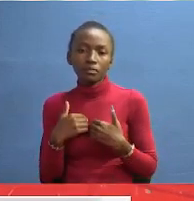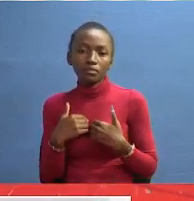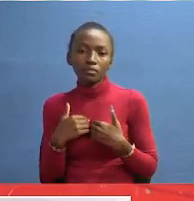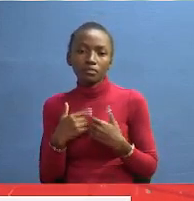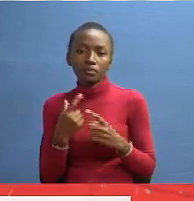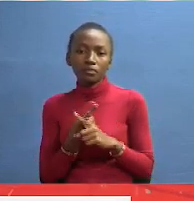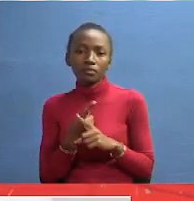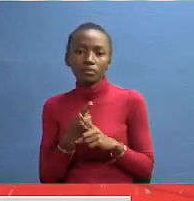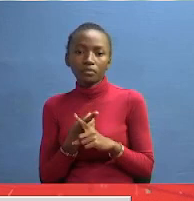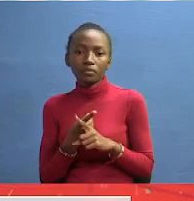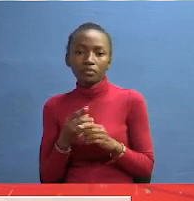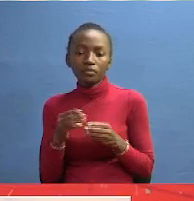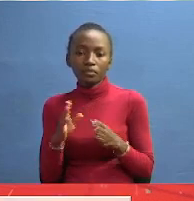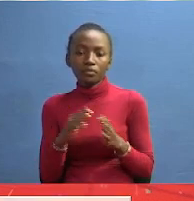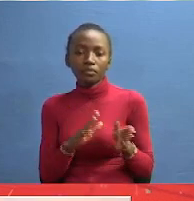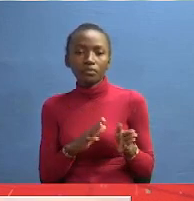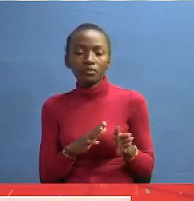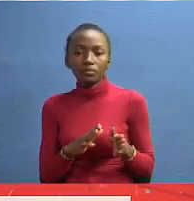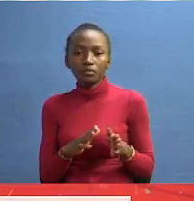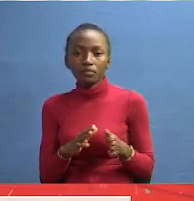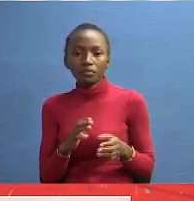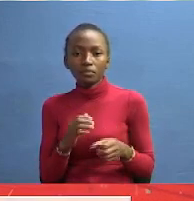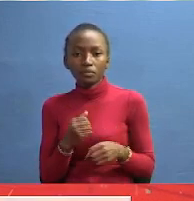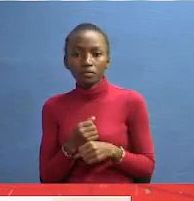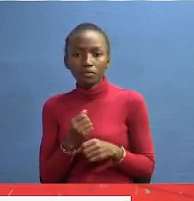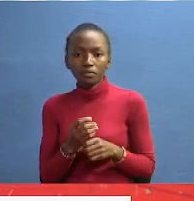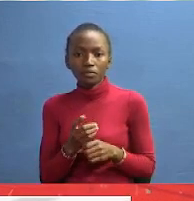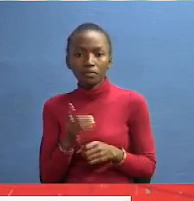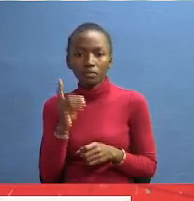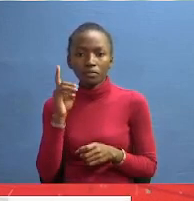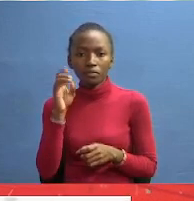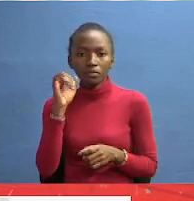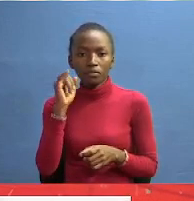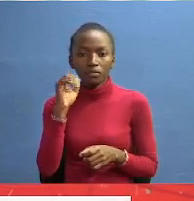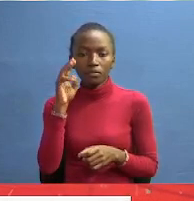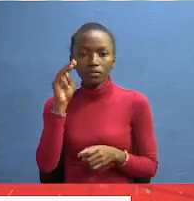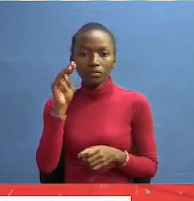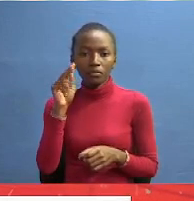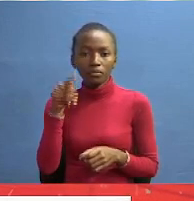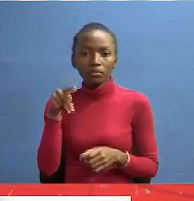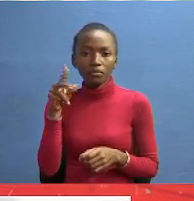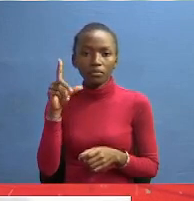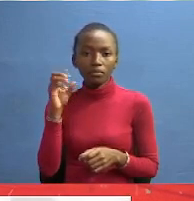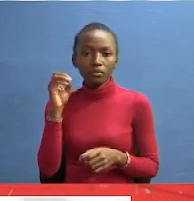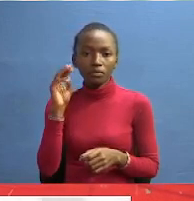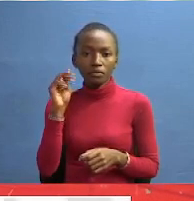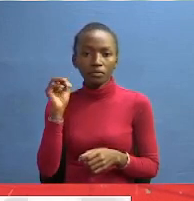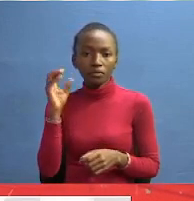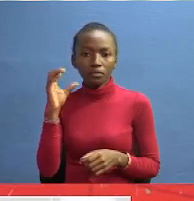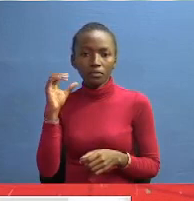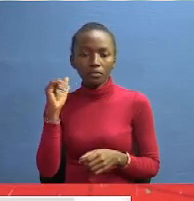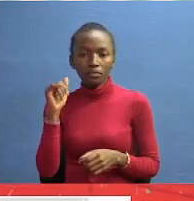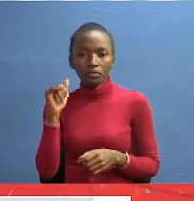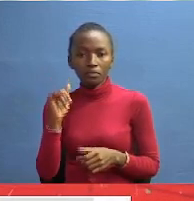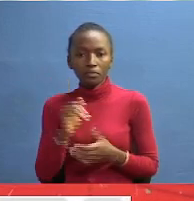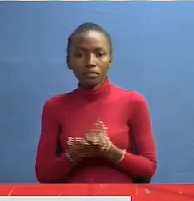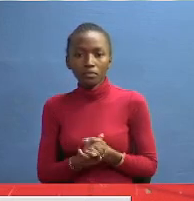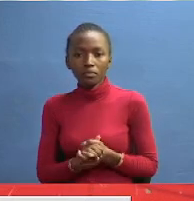in place. And one is diplomatic engagement, I will say, which would include